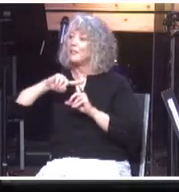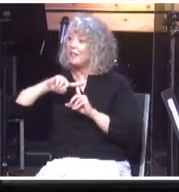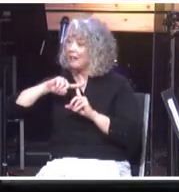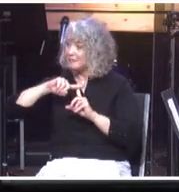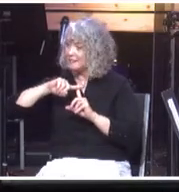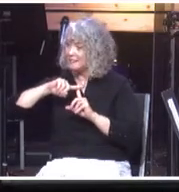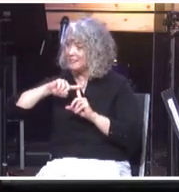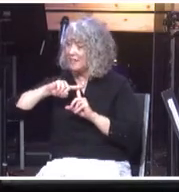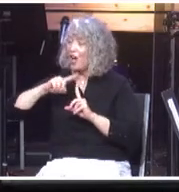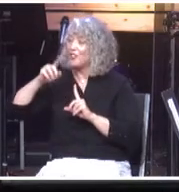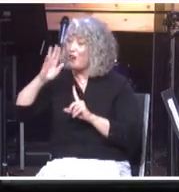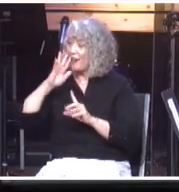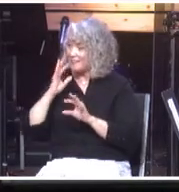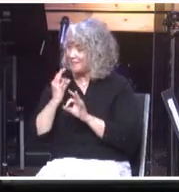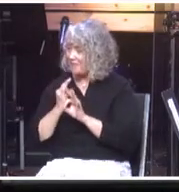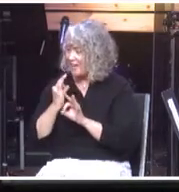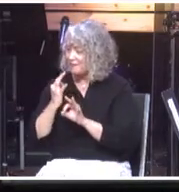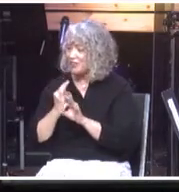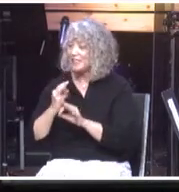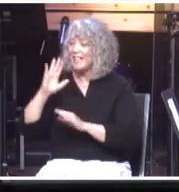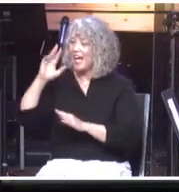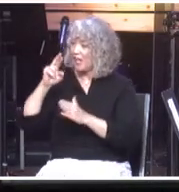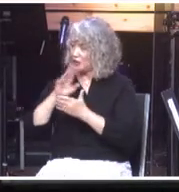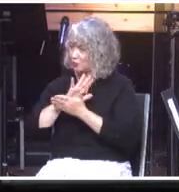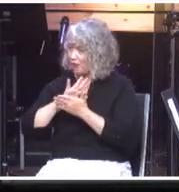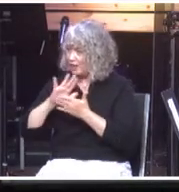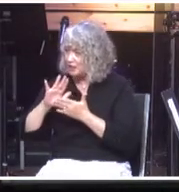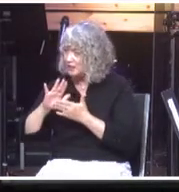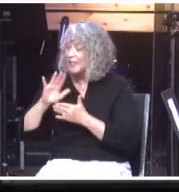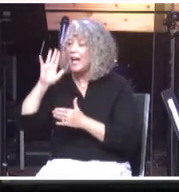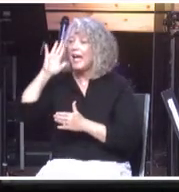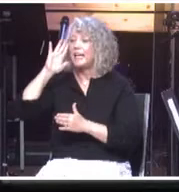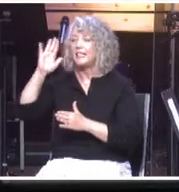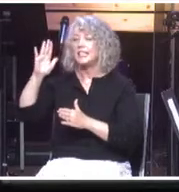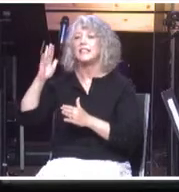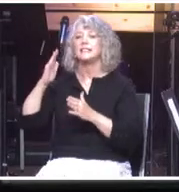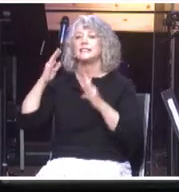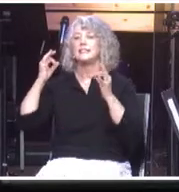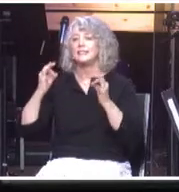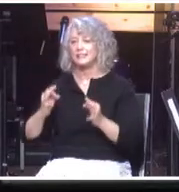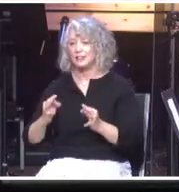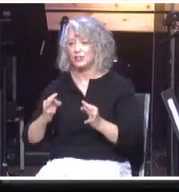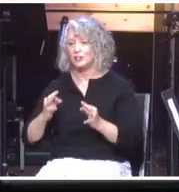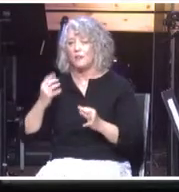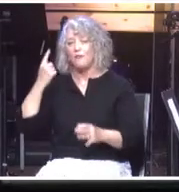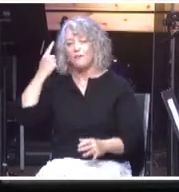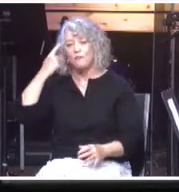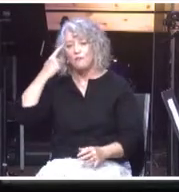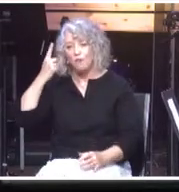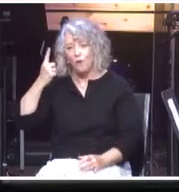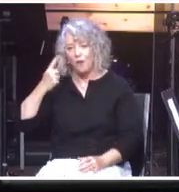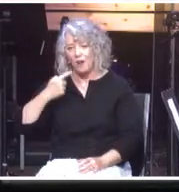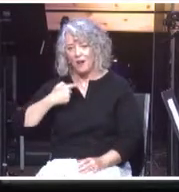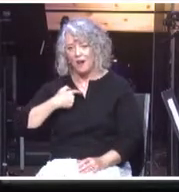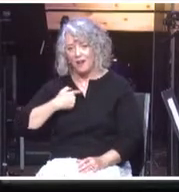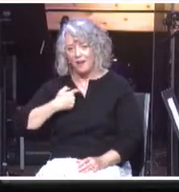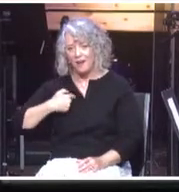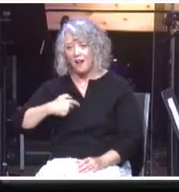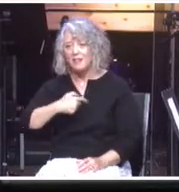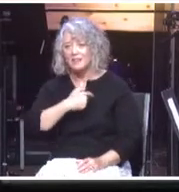coupled with God's faithfulness, his righteousness, and his judgments in our behalf.